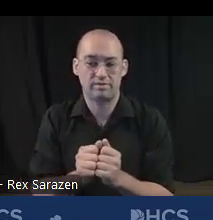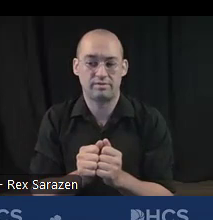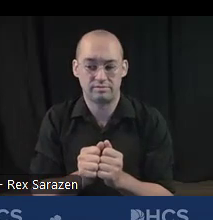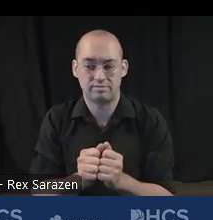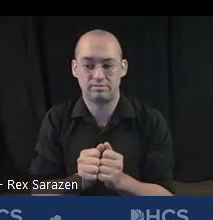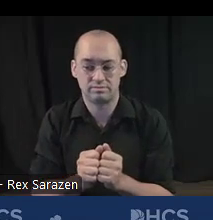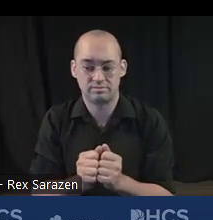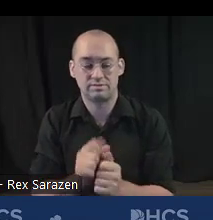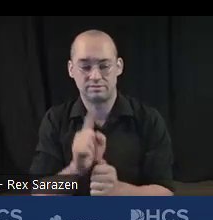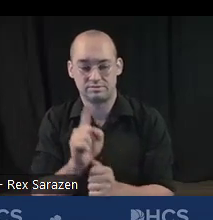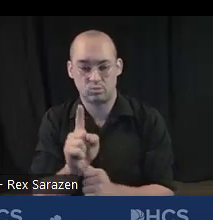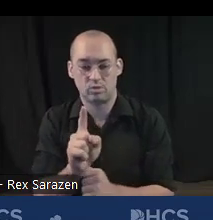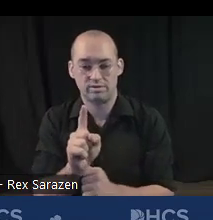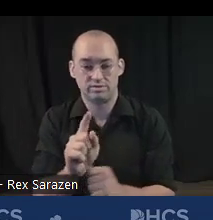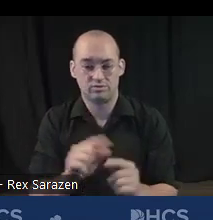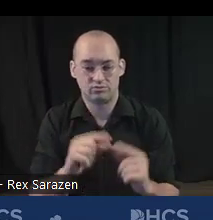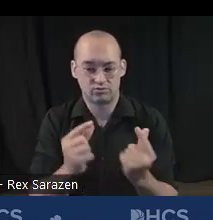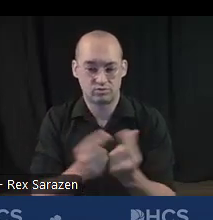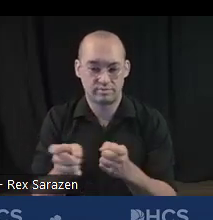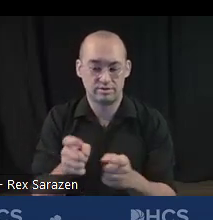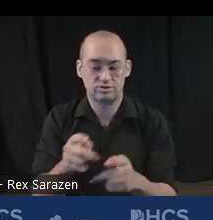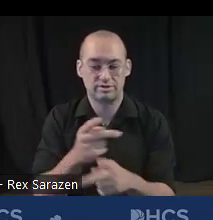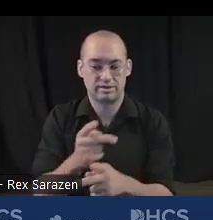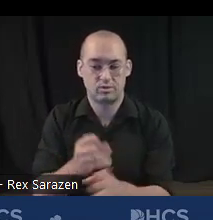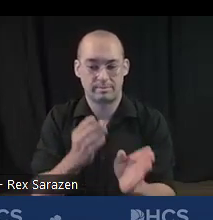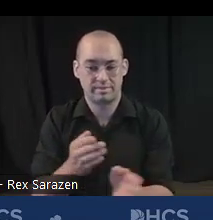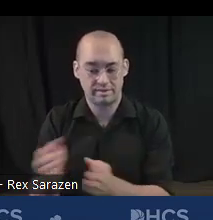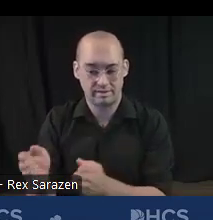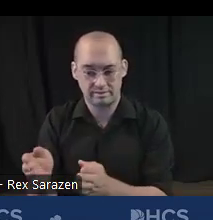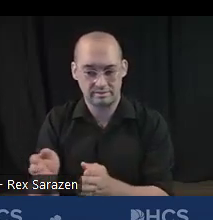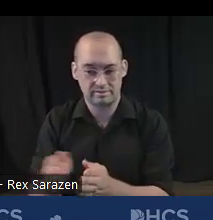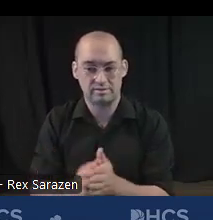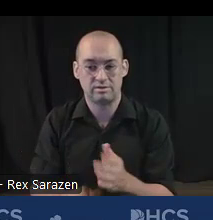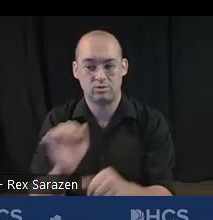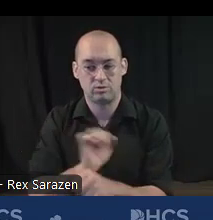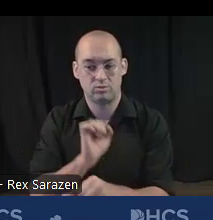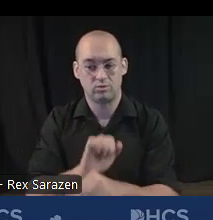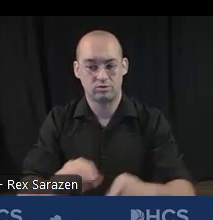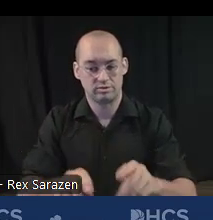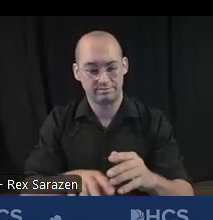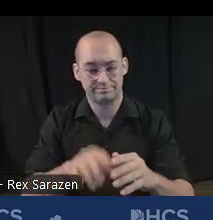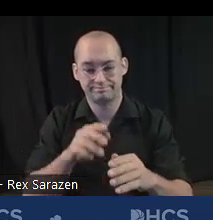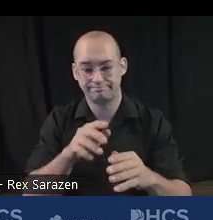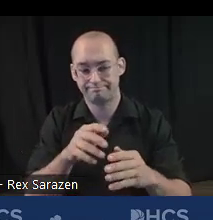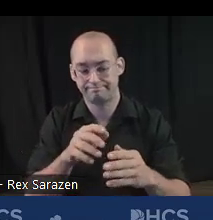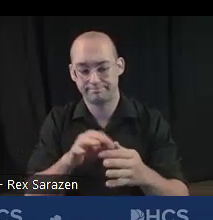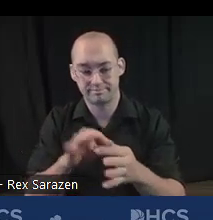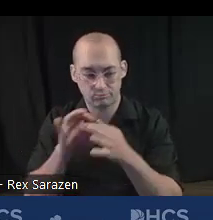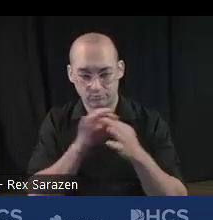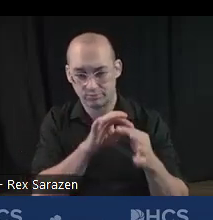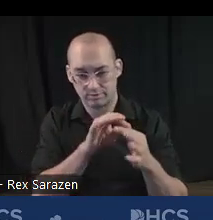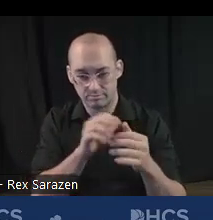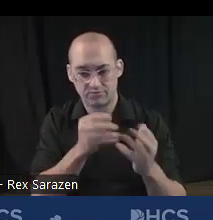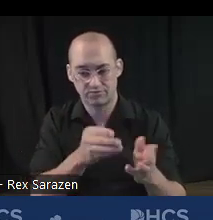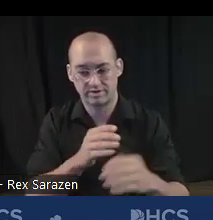a single entity, the managed care plan, working through its network and ensuring that it has sufficient network to be able to provide all these services